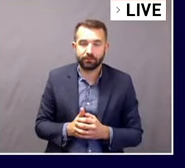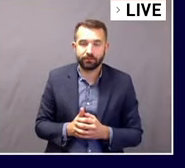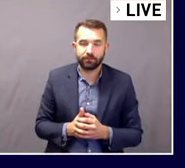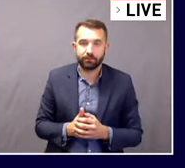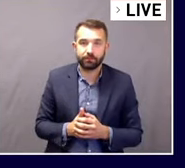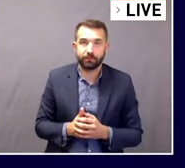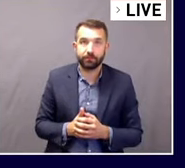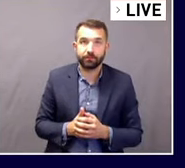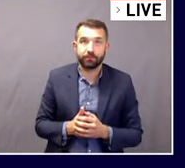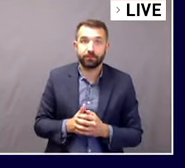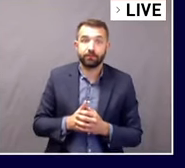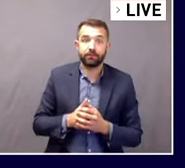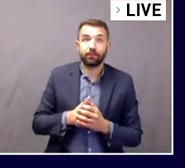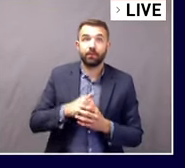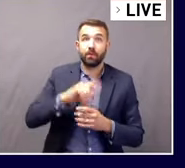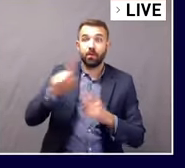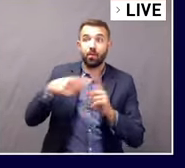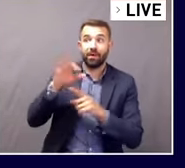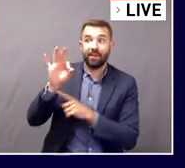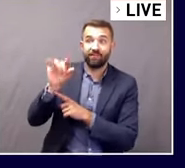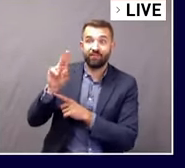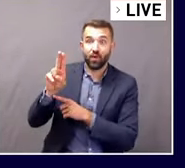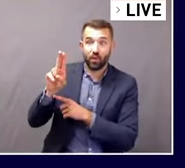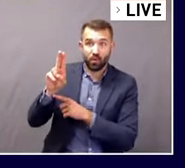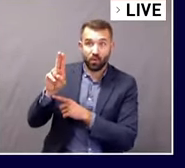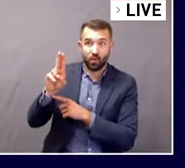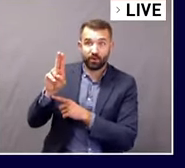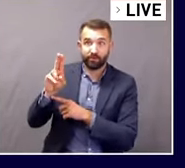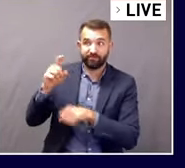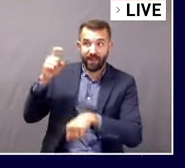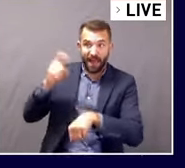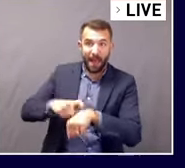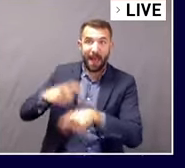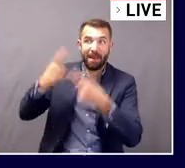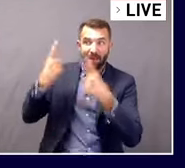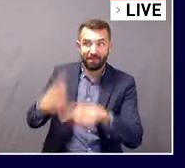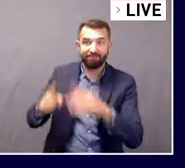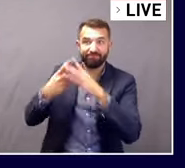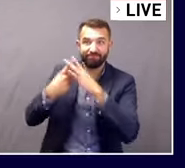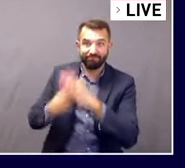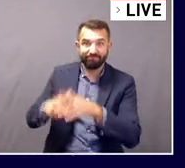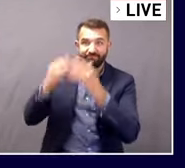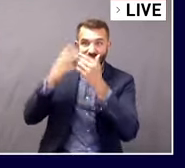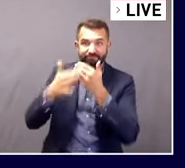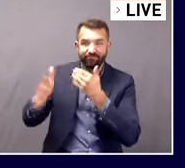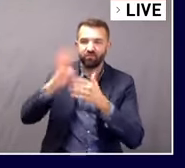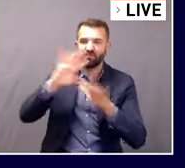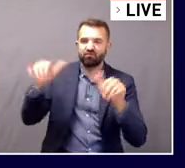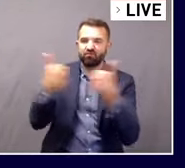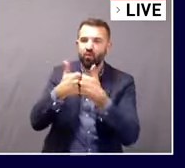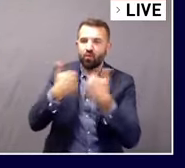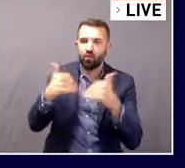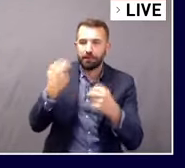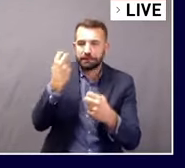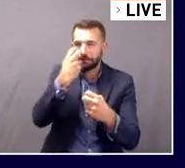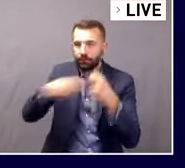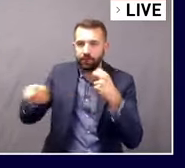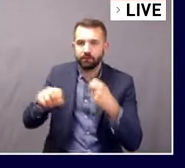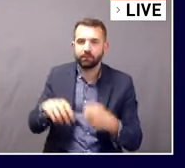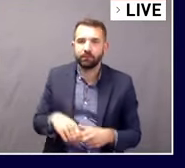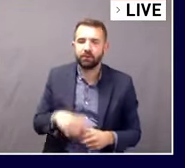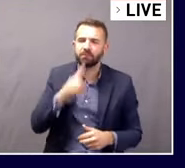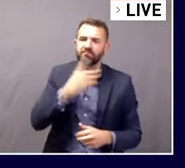arrives, things will become that much more difficult. So I'm asking everyone today to seize that window of